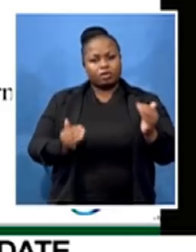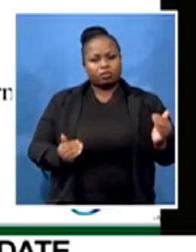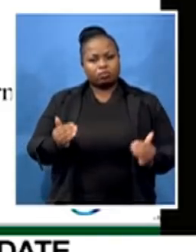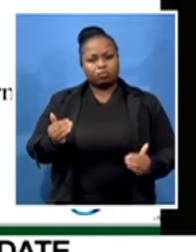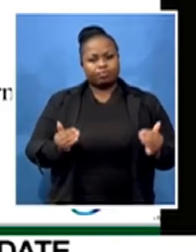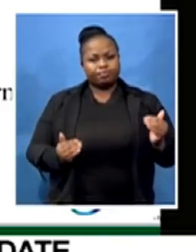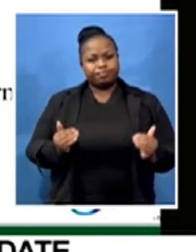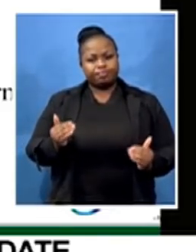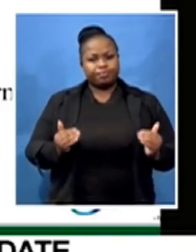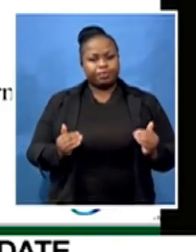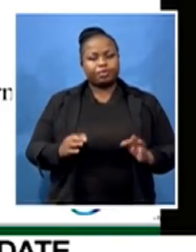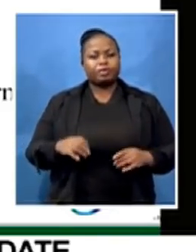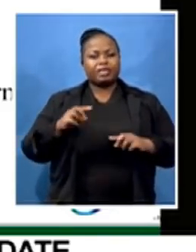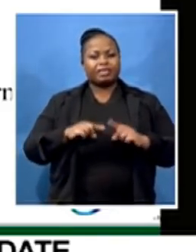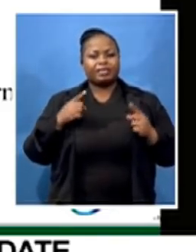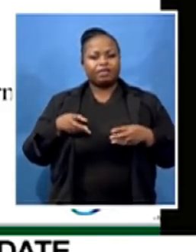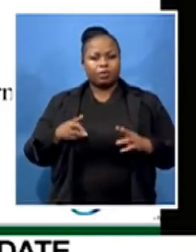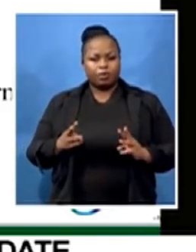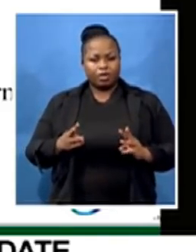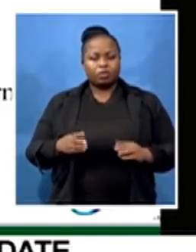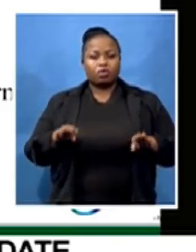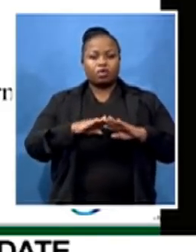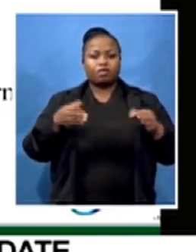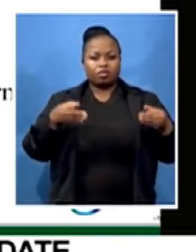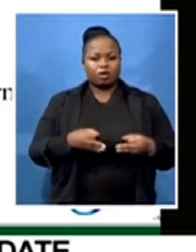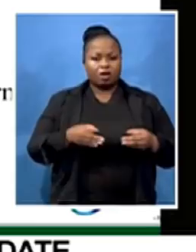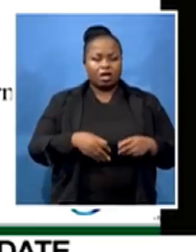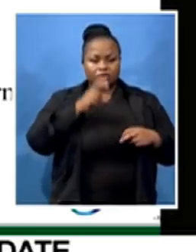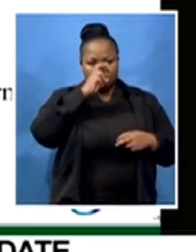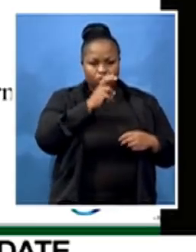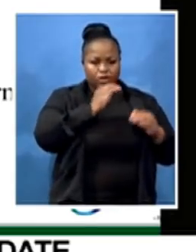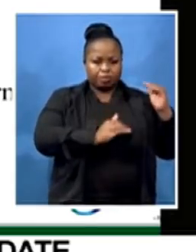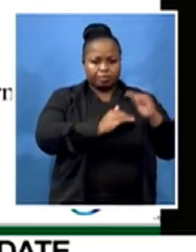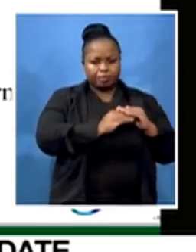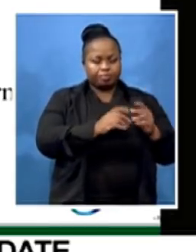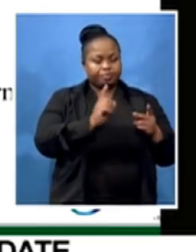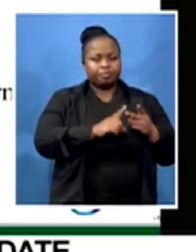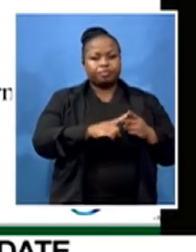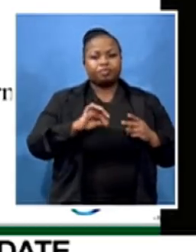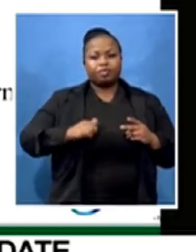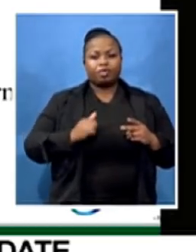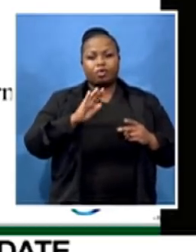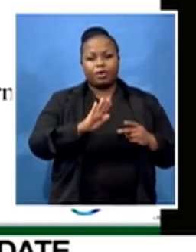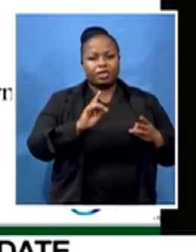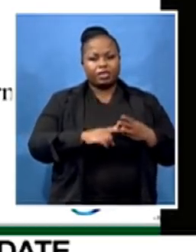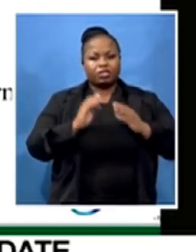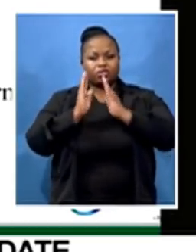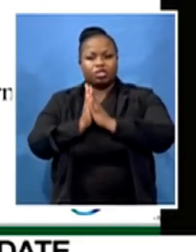So funerals, we've put restrictions, religious events, weddings, and musical